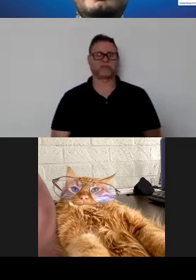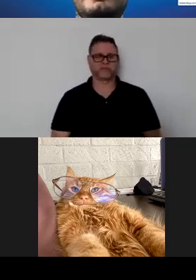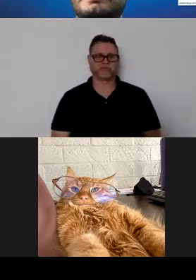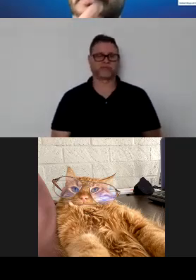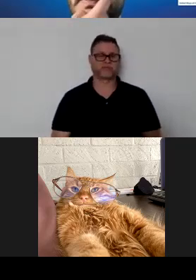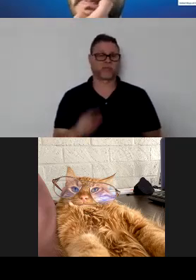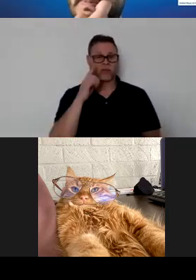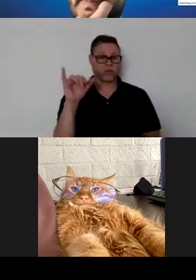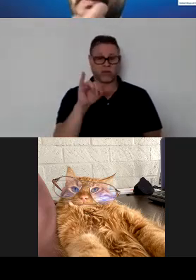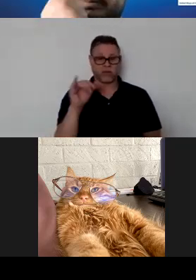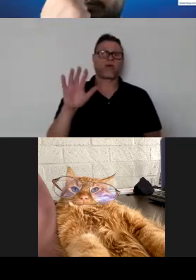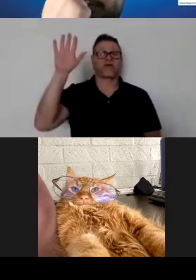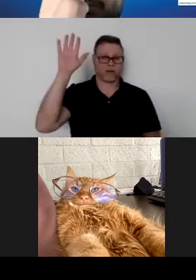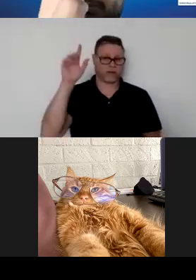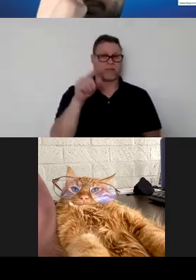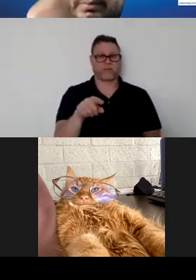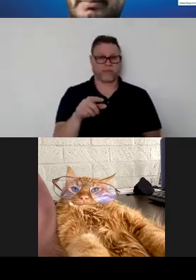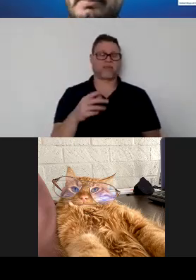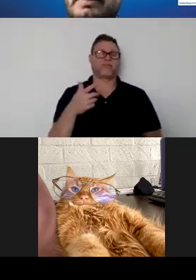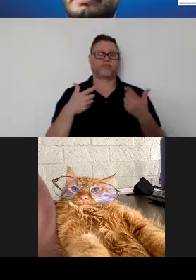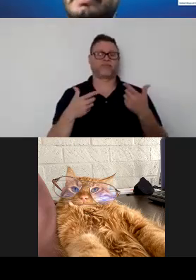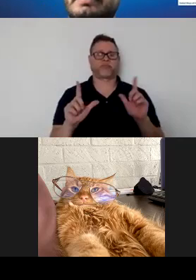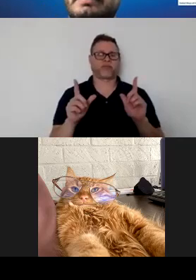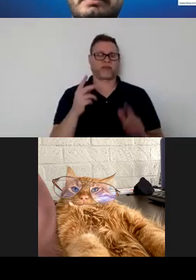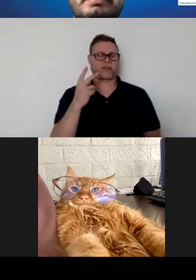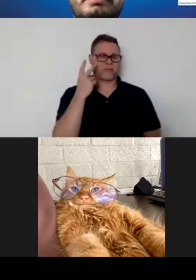looks like we have a hand up. So let me